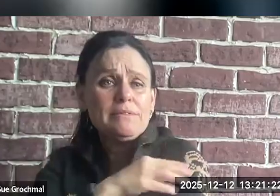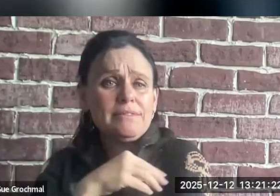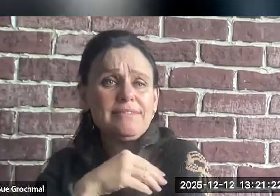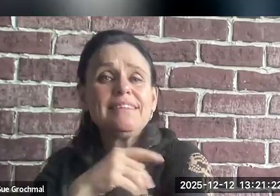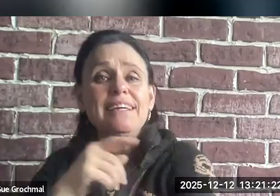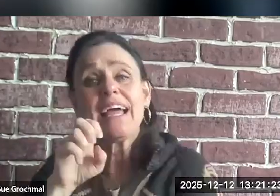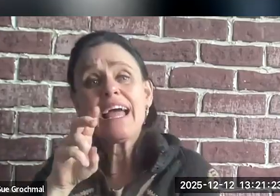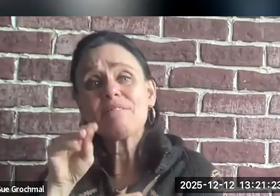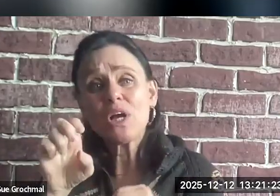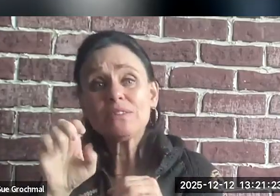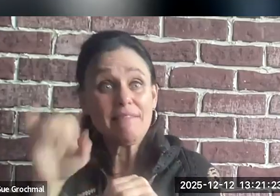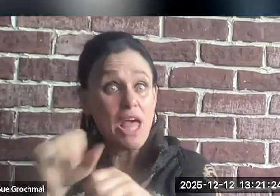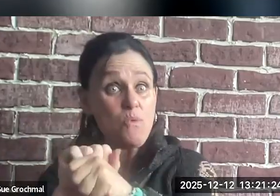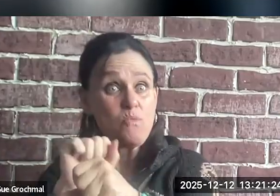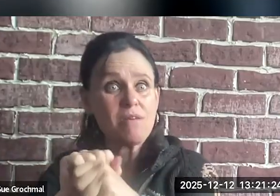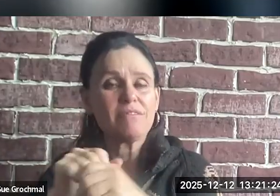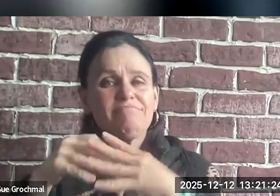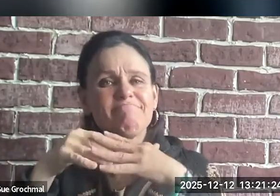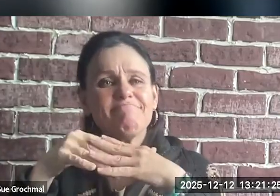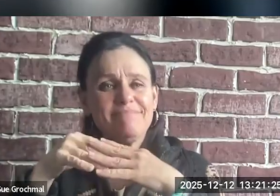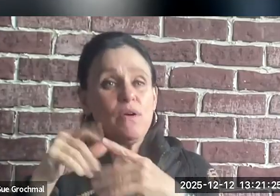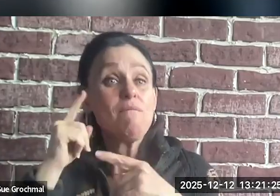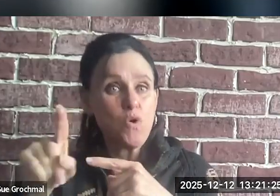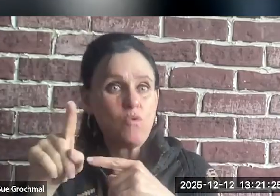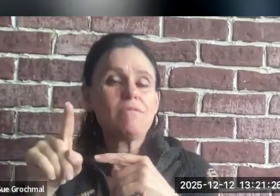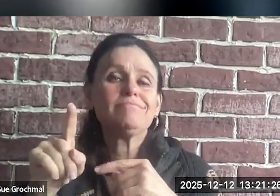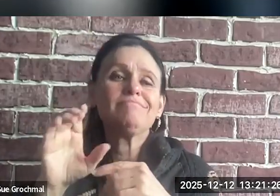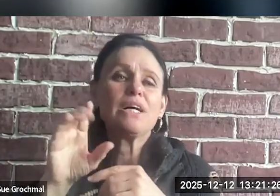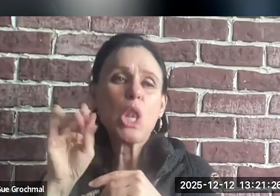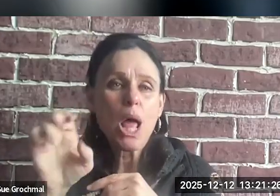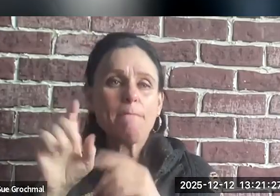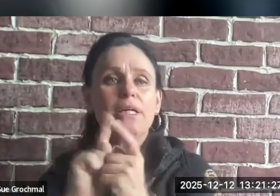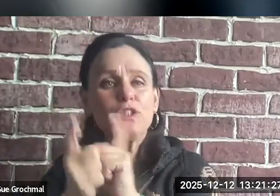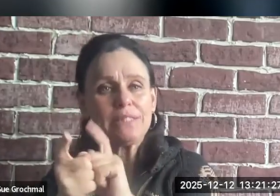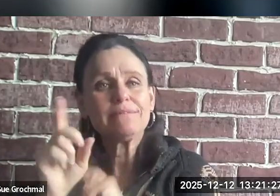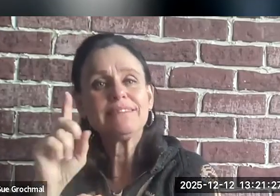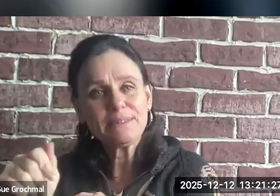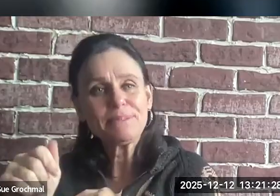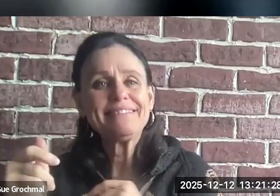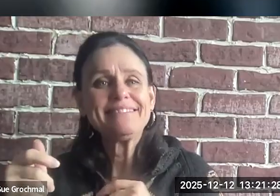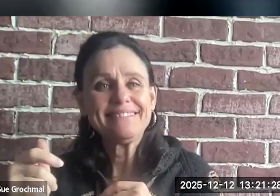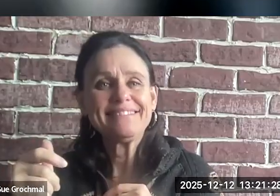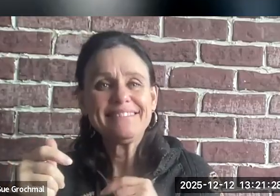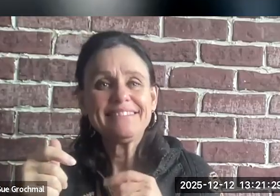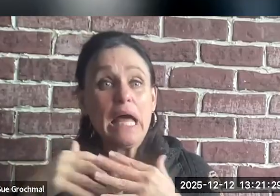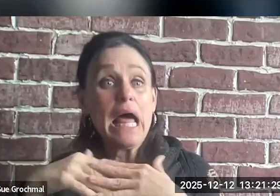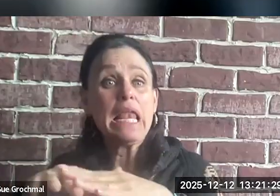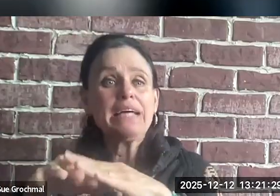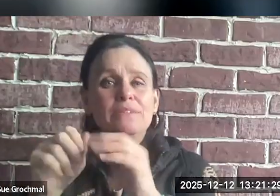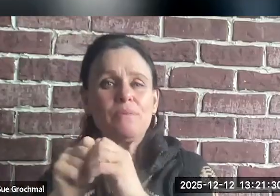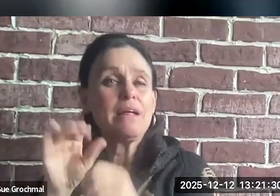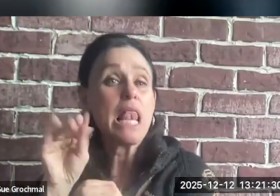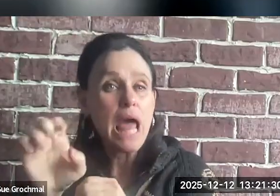that Eviance has undertaken on the intersection of climate change and disability as an organization aligns very well with this